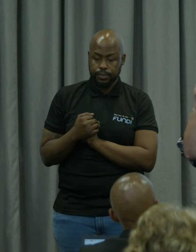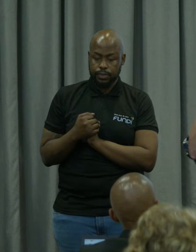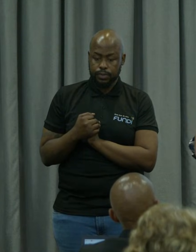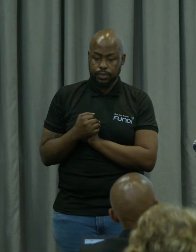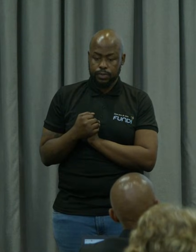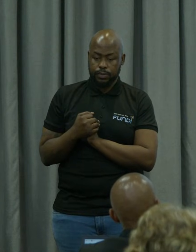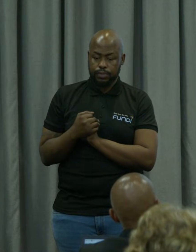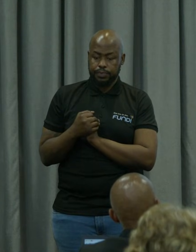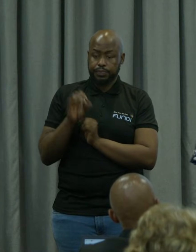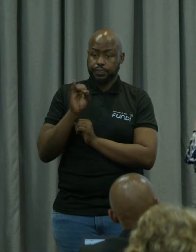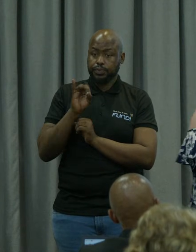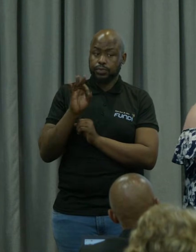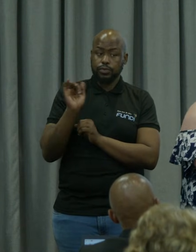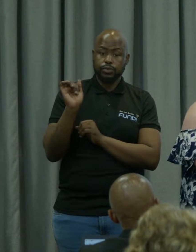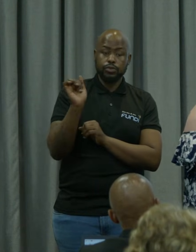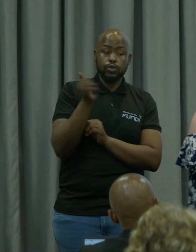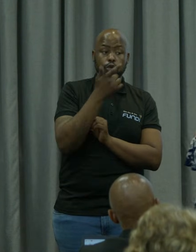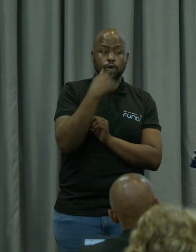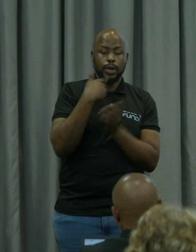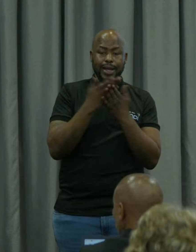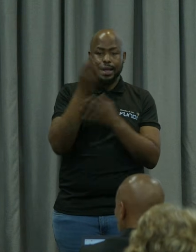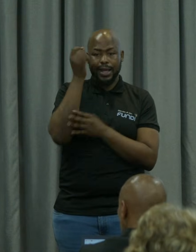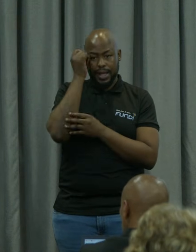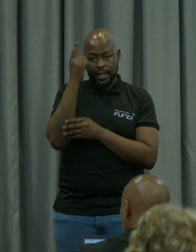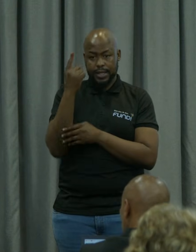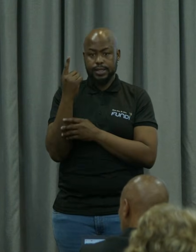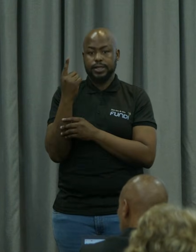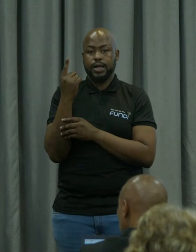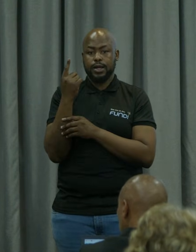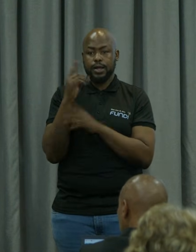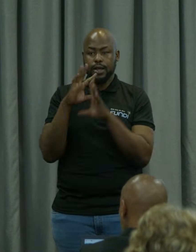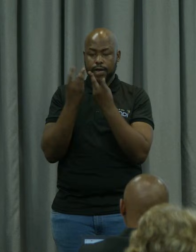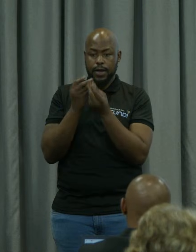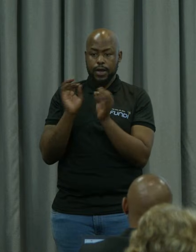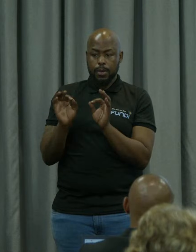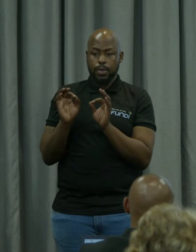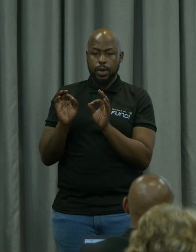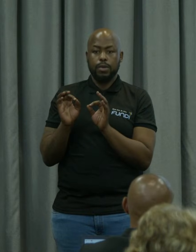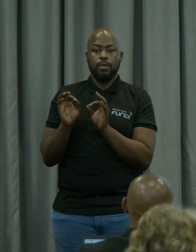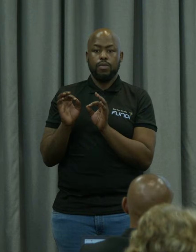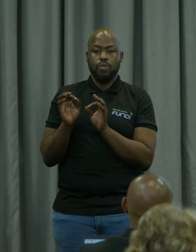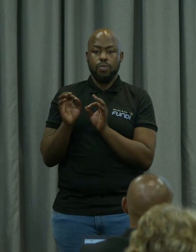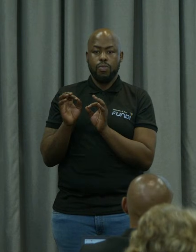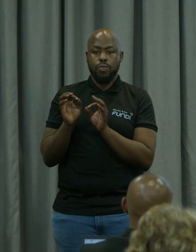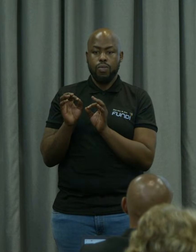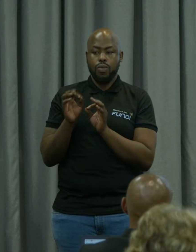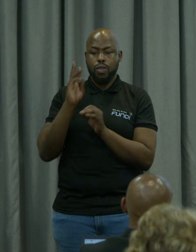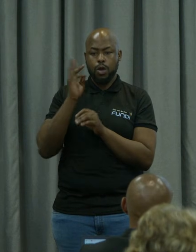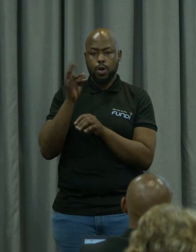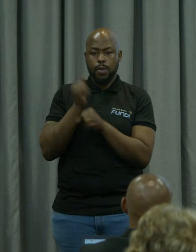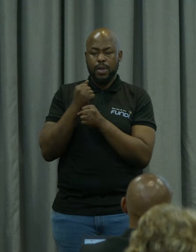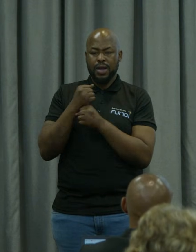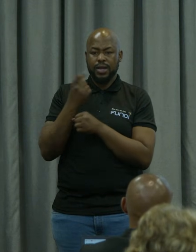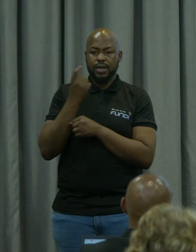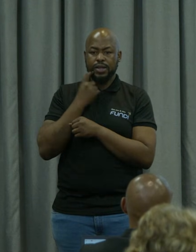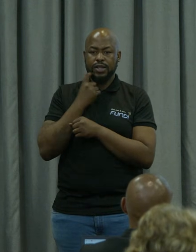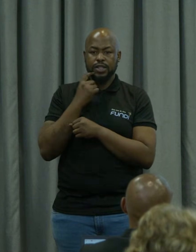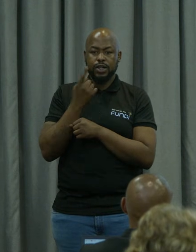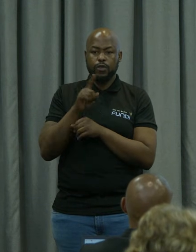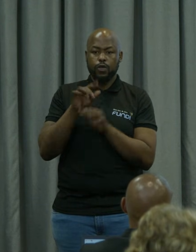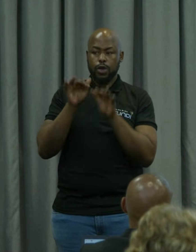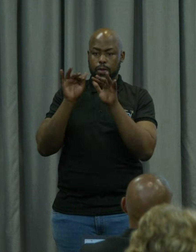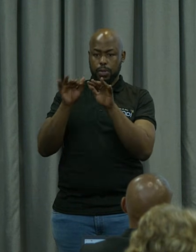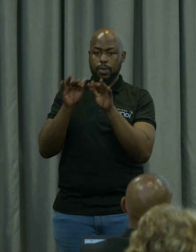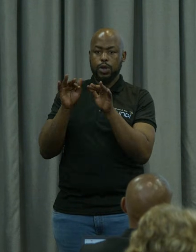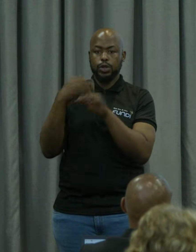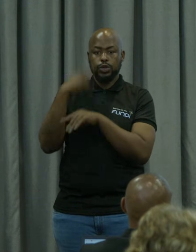And if everybody can just understand that, that would make it so much easier for the public also